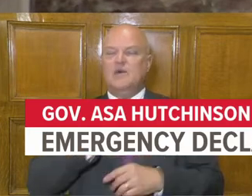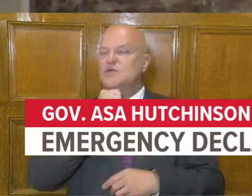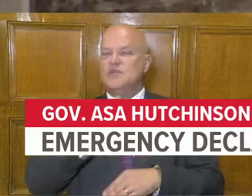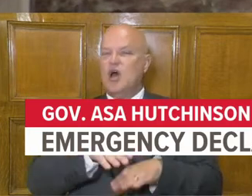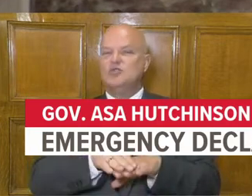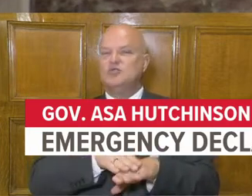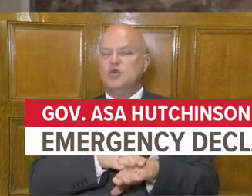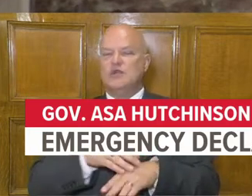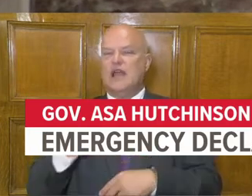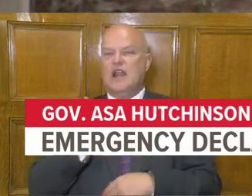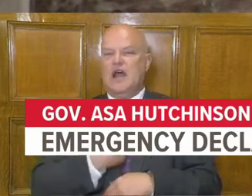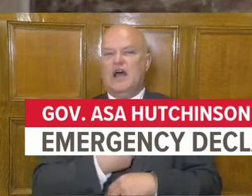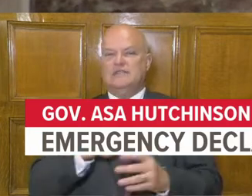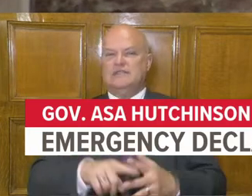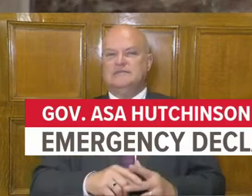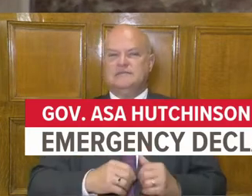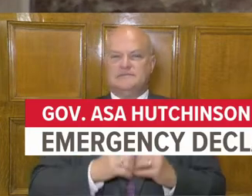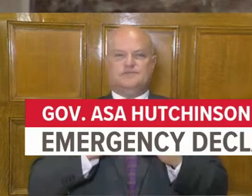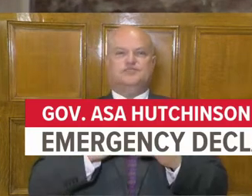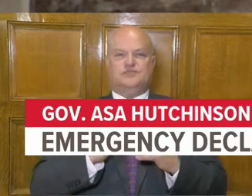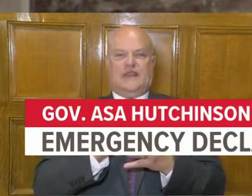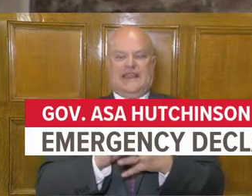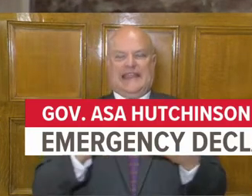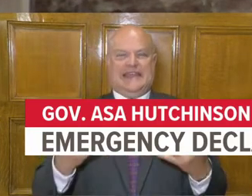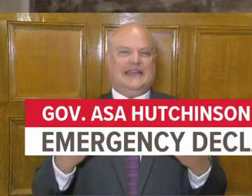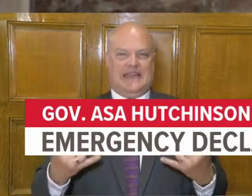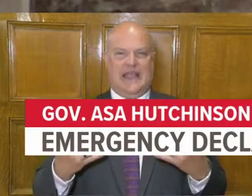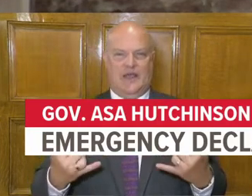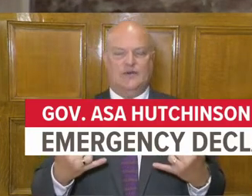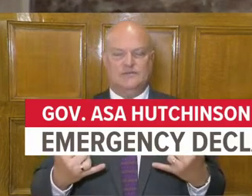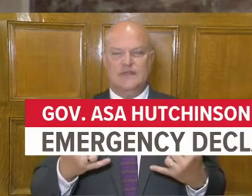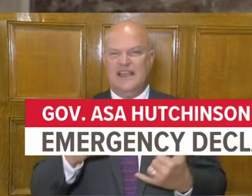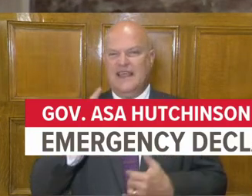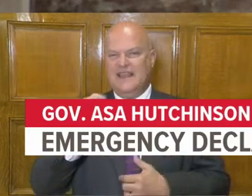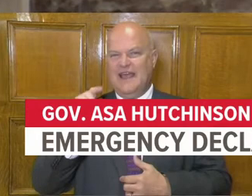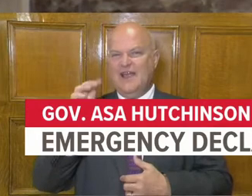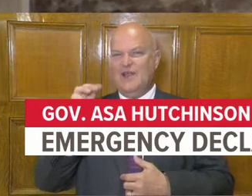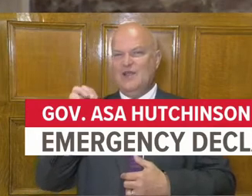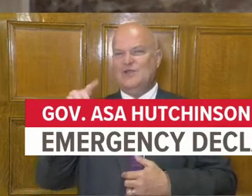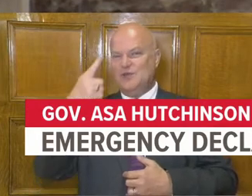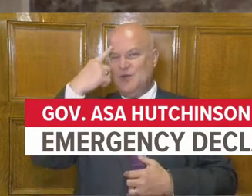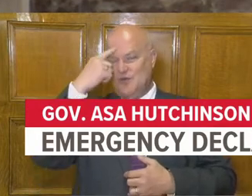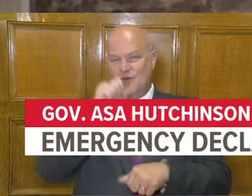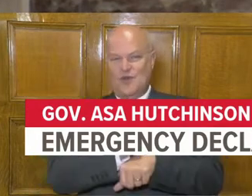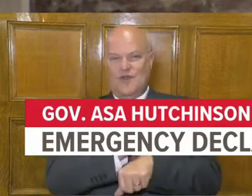slow down us implementing that tool for our workers.